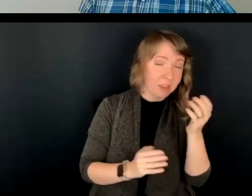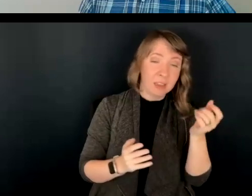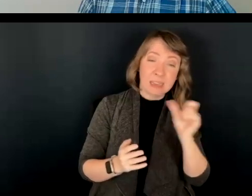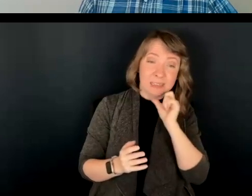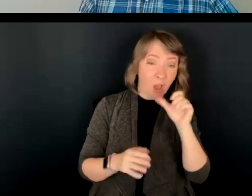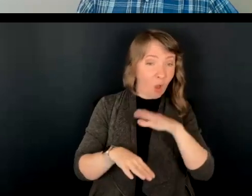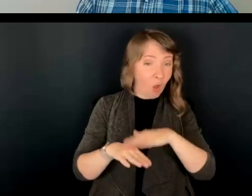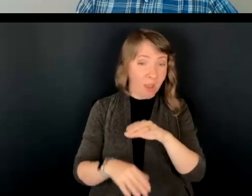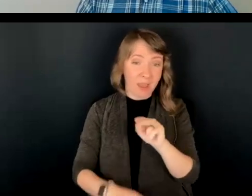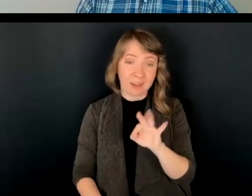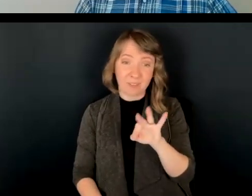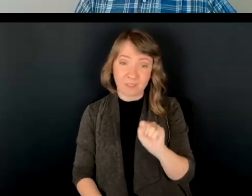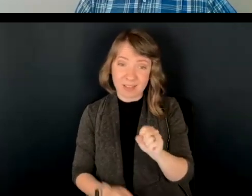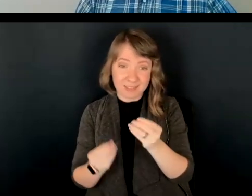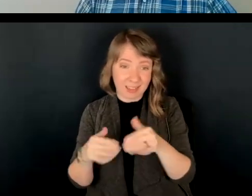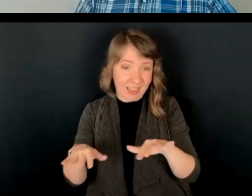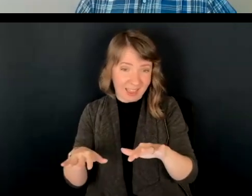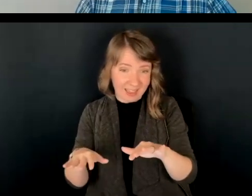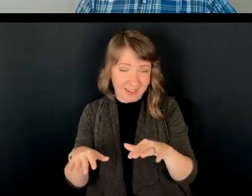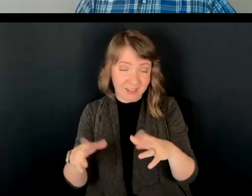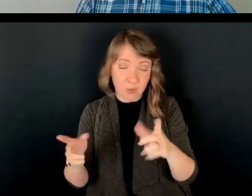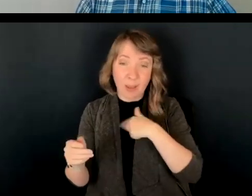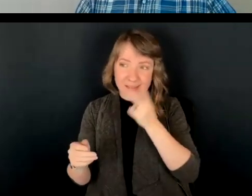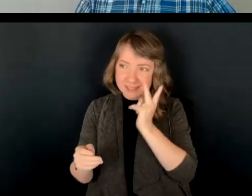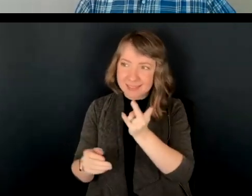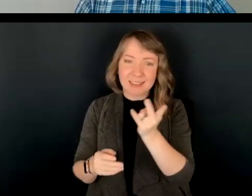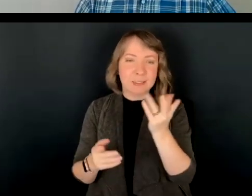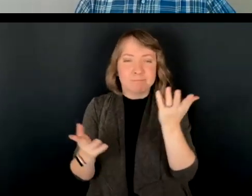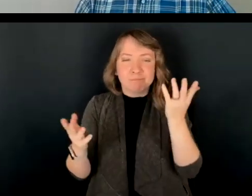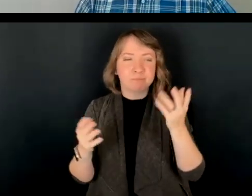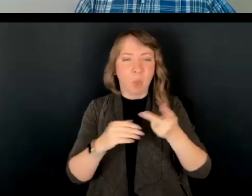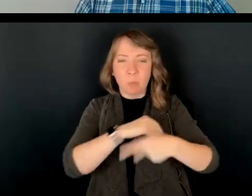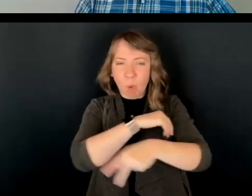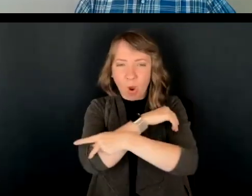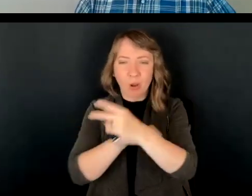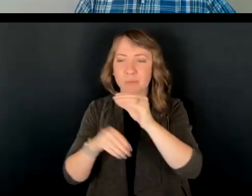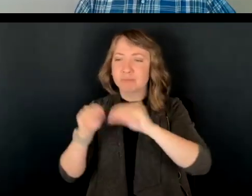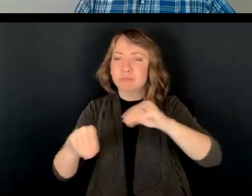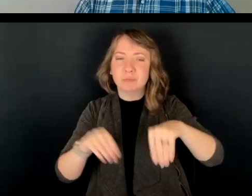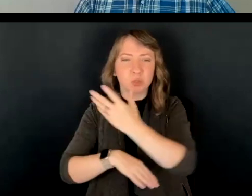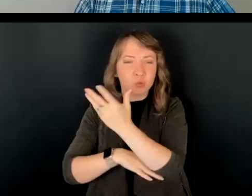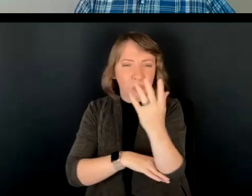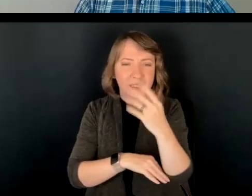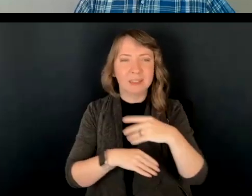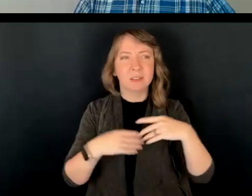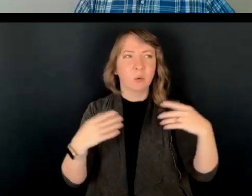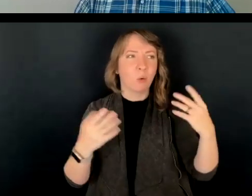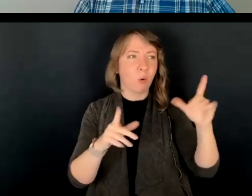lands. And so when I see trees being planted in a park or signs up about watershed